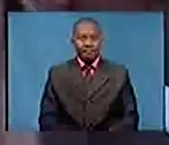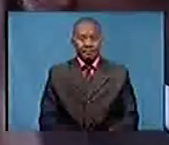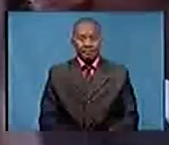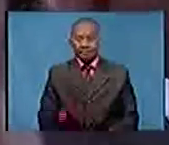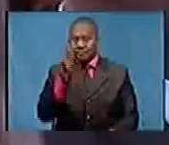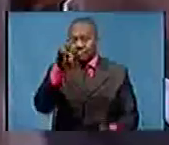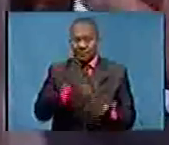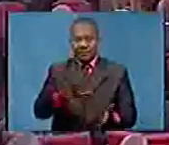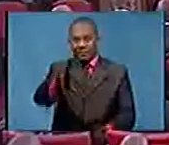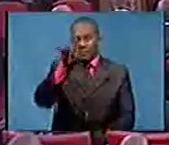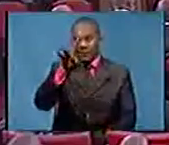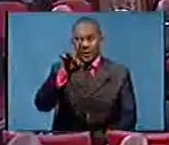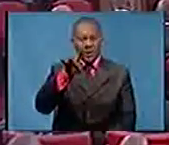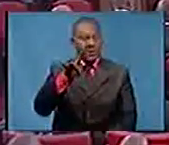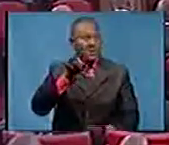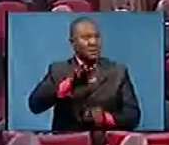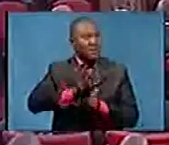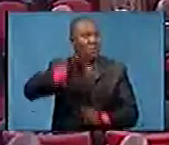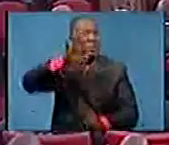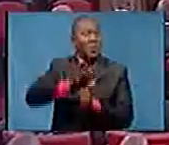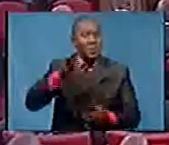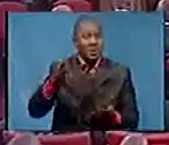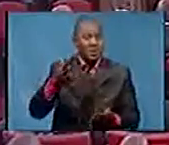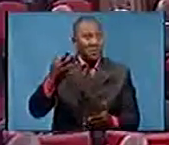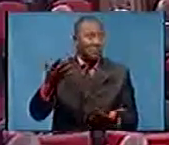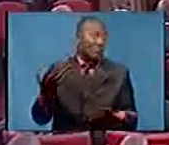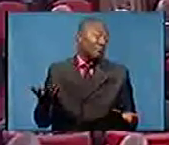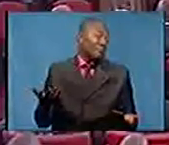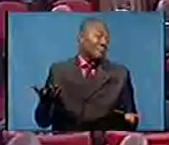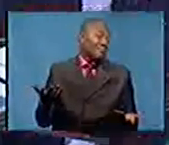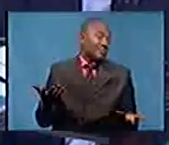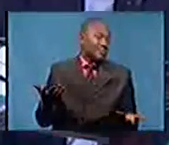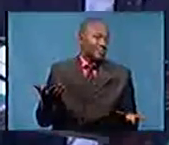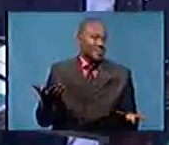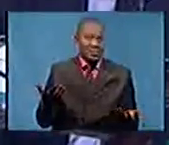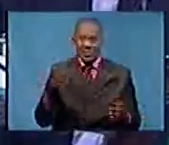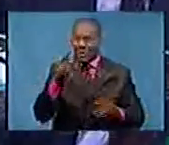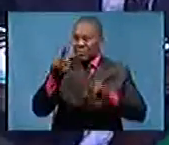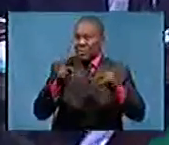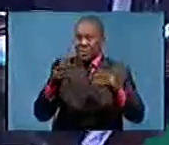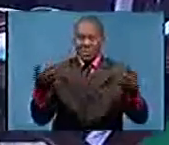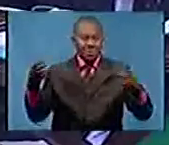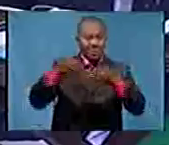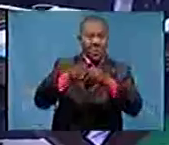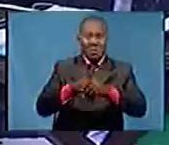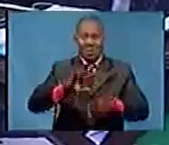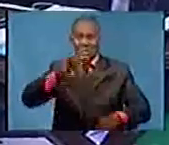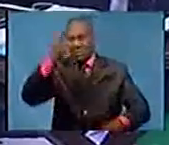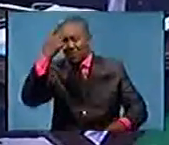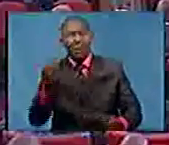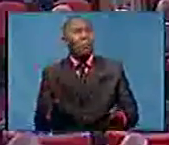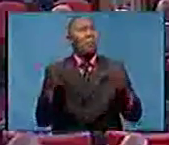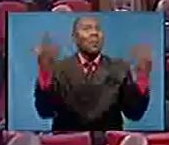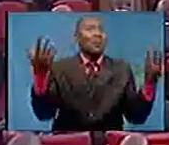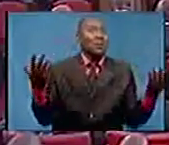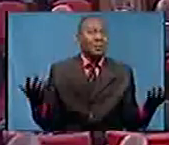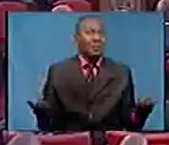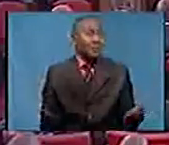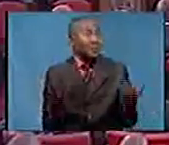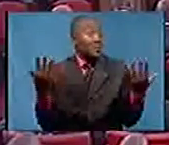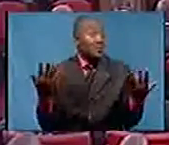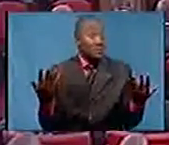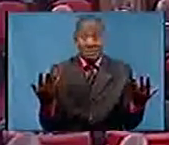2008, look at the tension. Because of what? People involved in politics, how many are they? How many people run